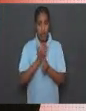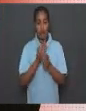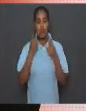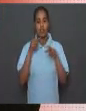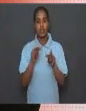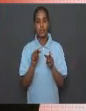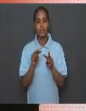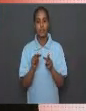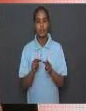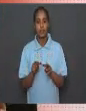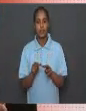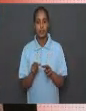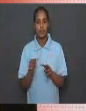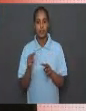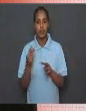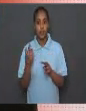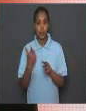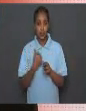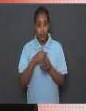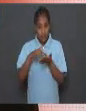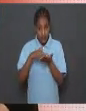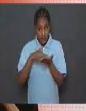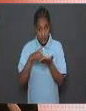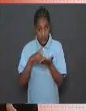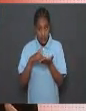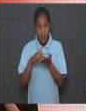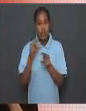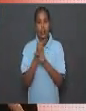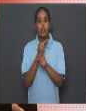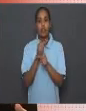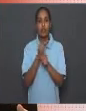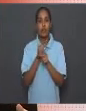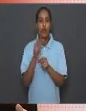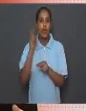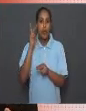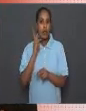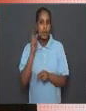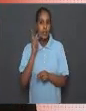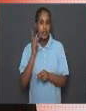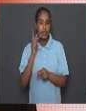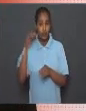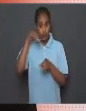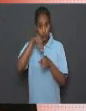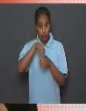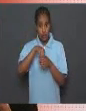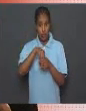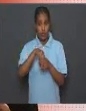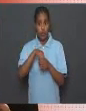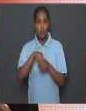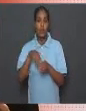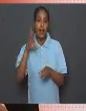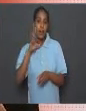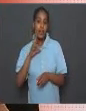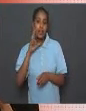focus. We are going to study natural polymers, including